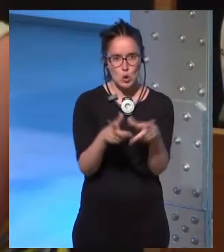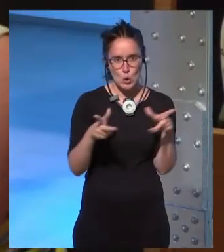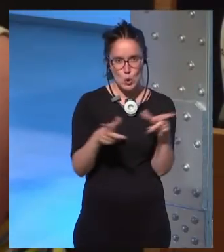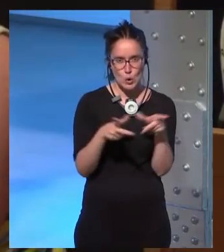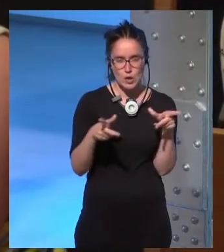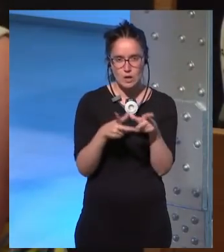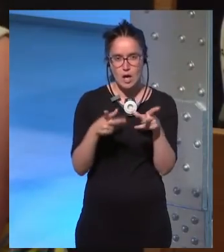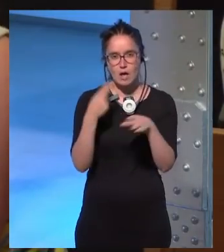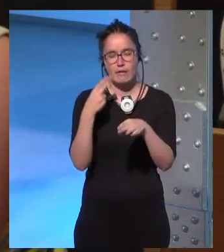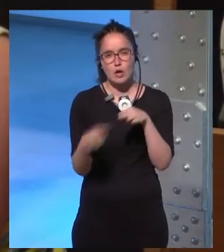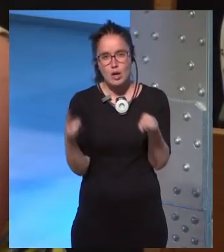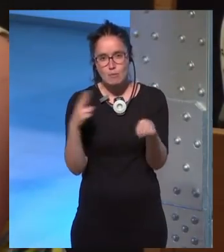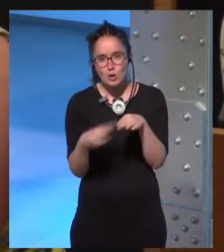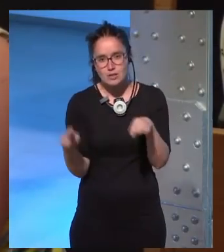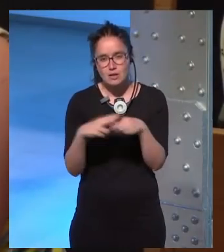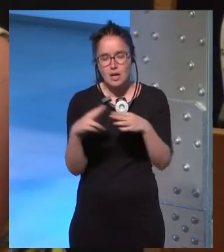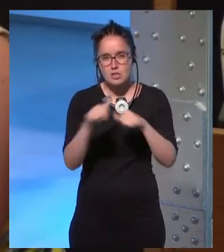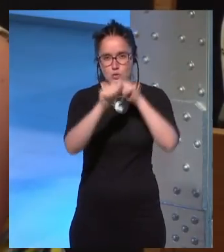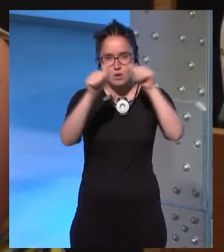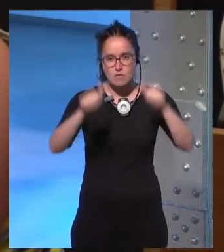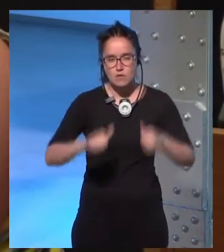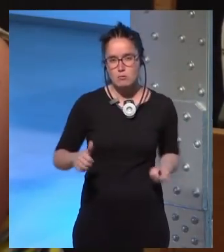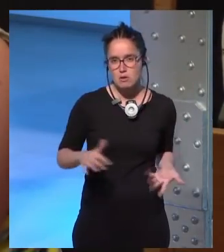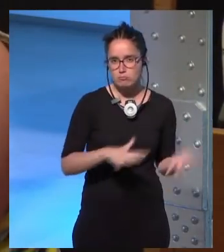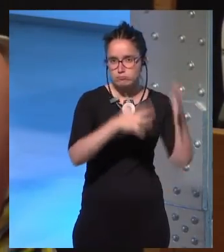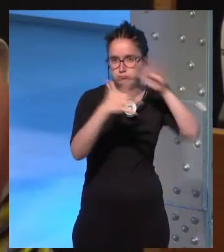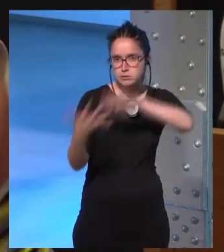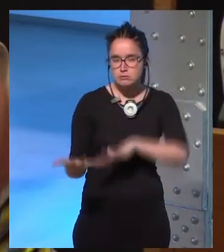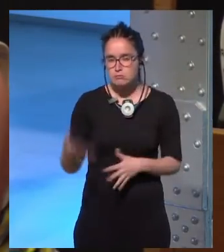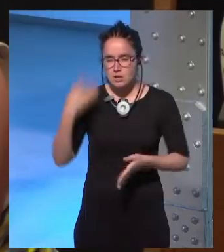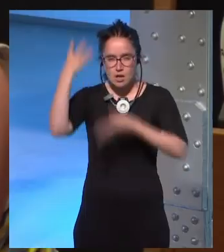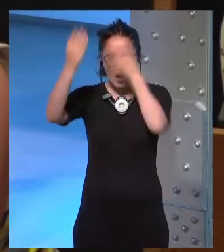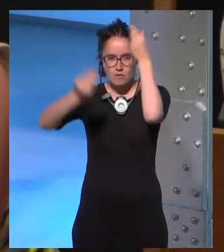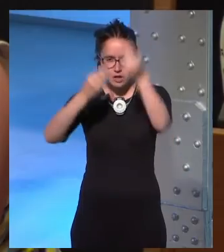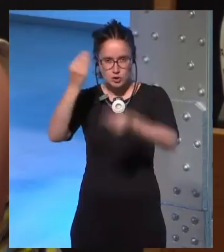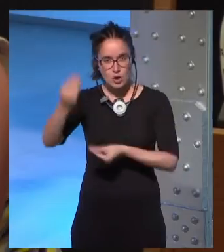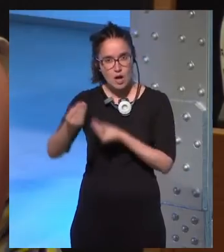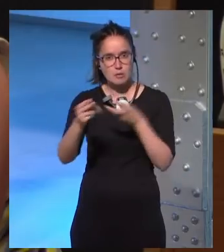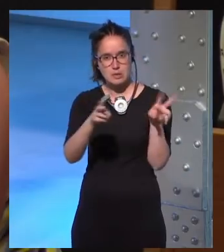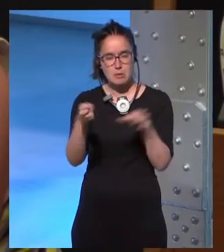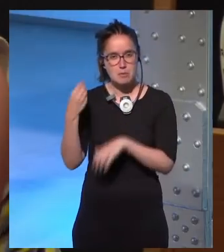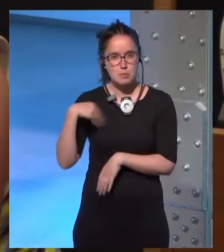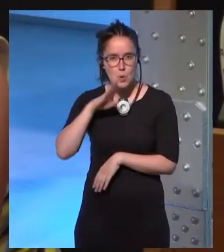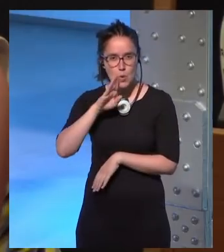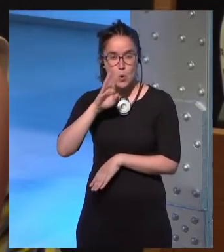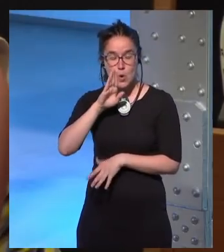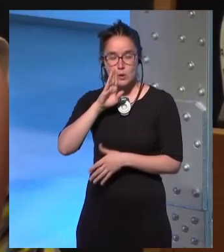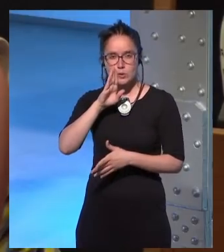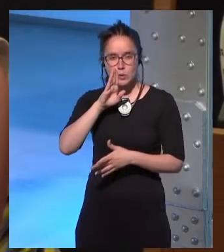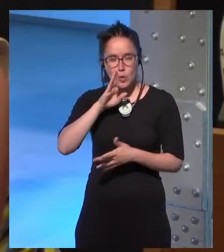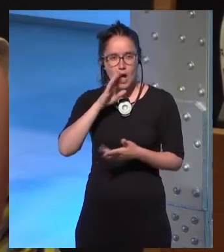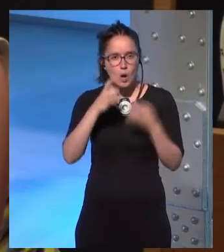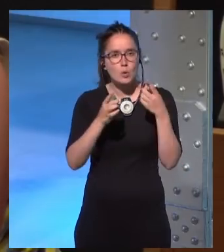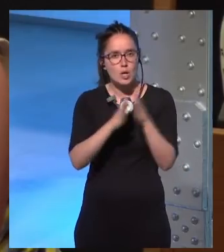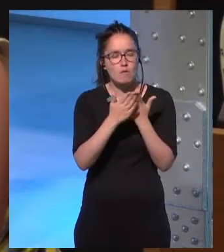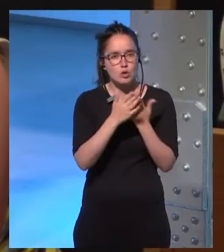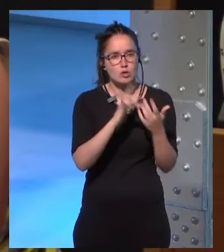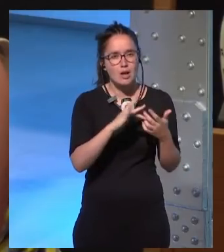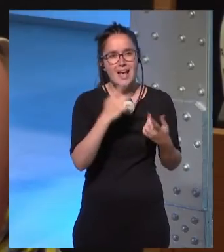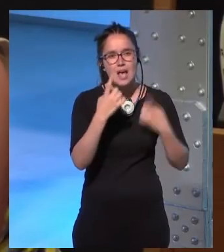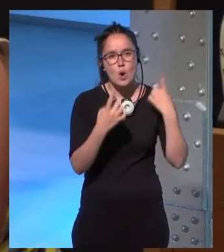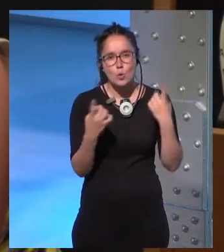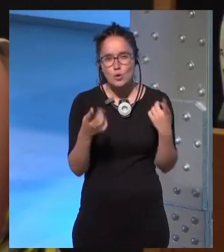that are related to society, politics, and it's a way to translate this into this genre, and